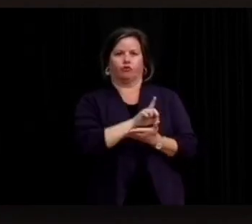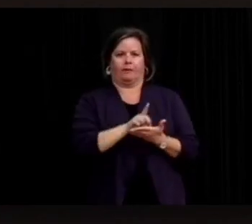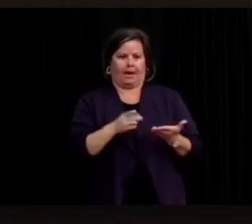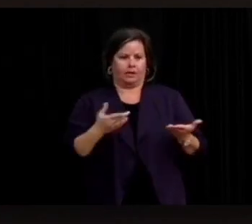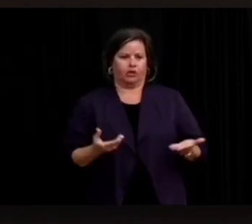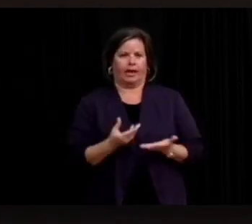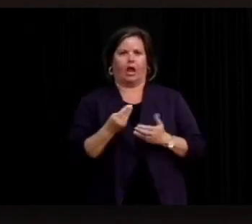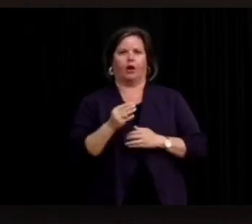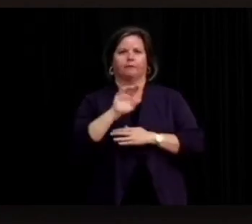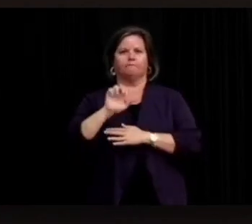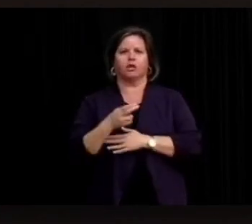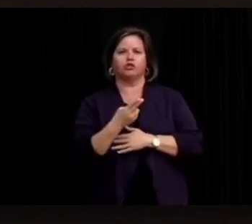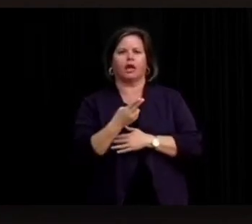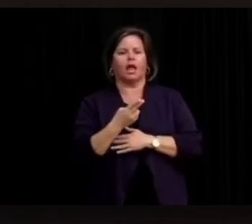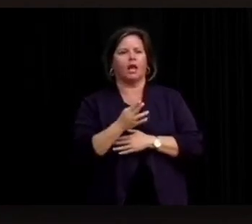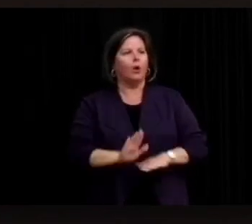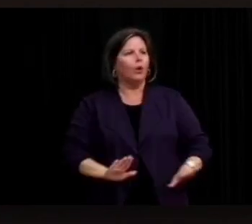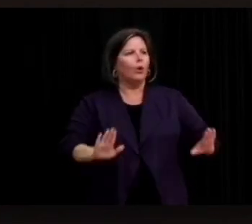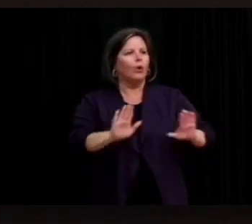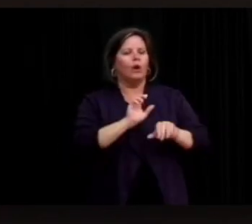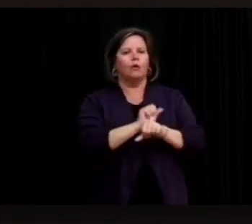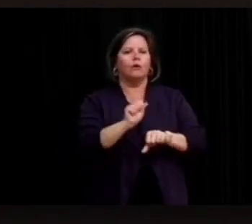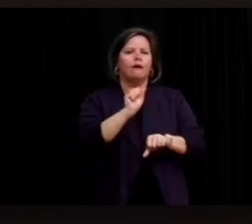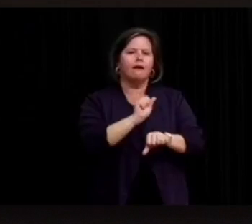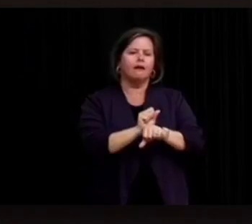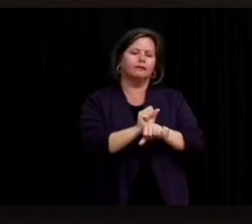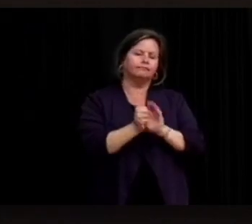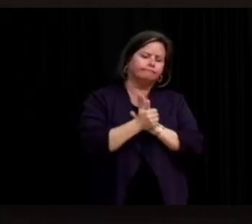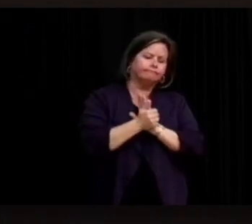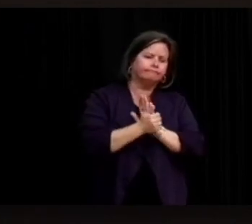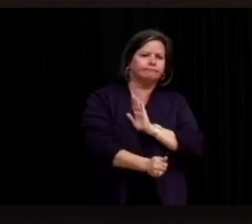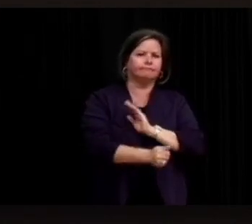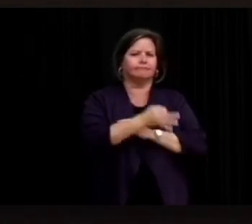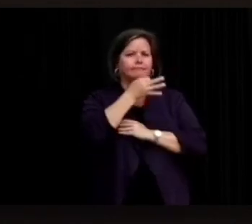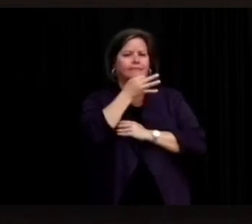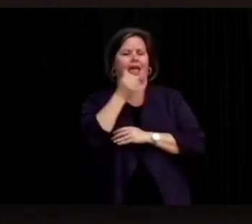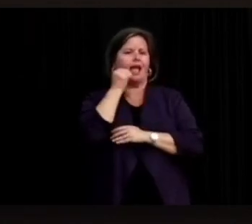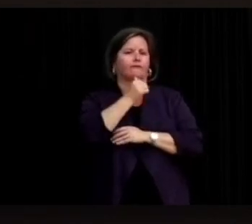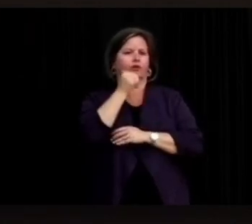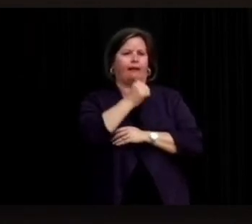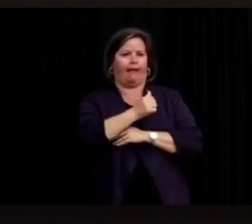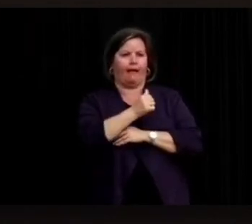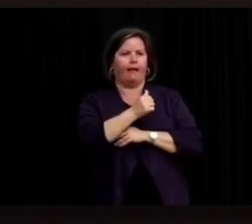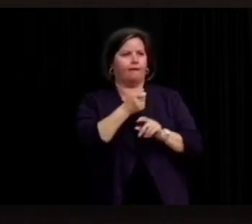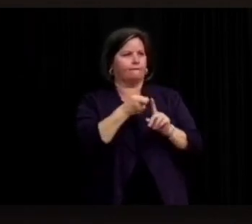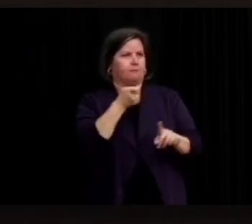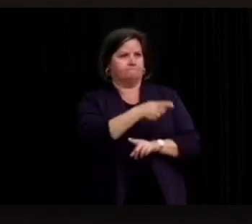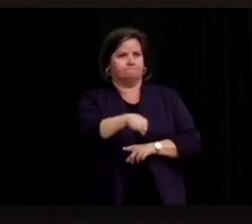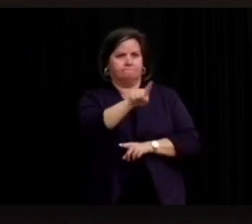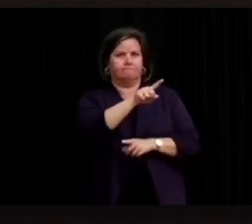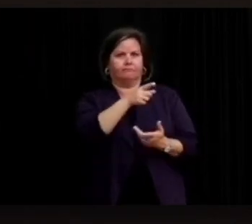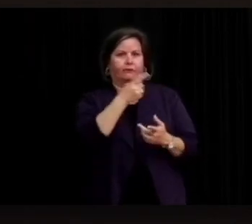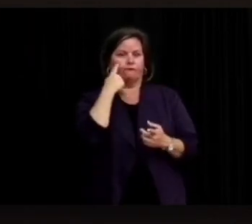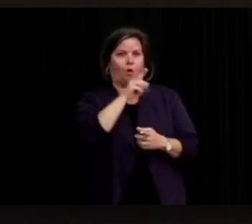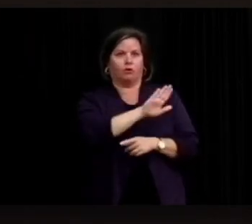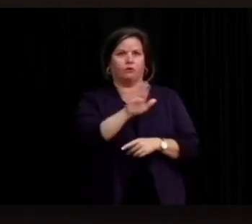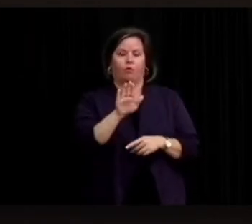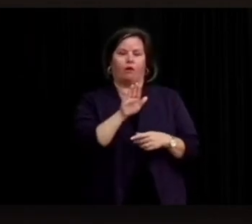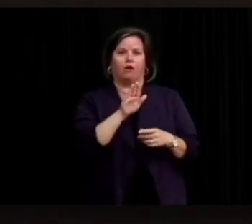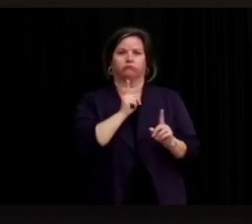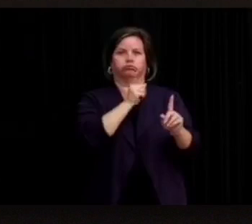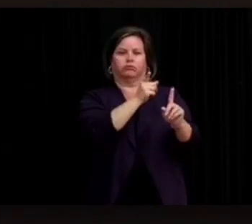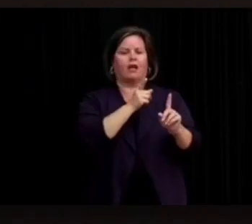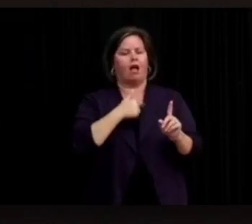charge, and they do it in a very competent and professional manner each and every day on your behalf, and we should thank them. I thank them for